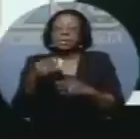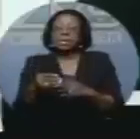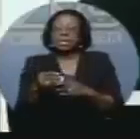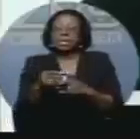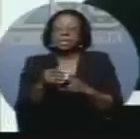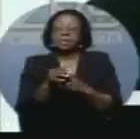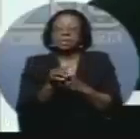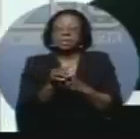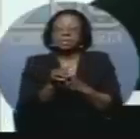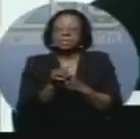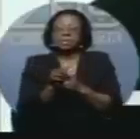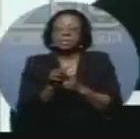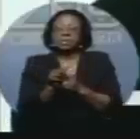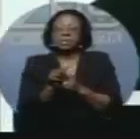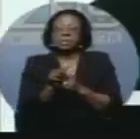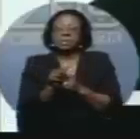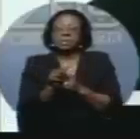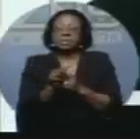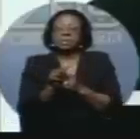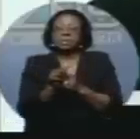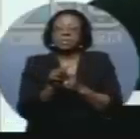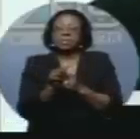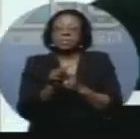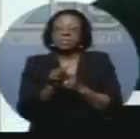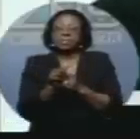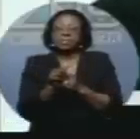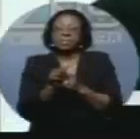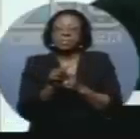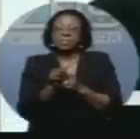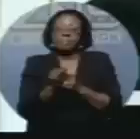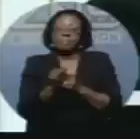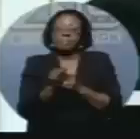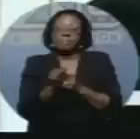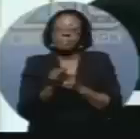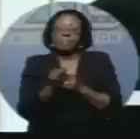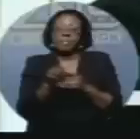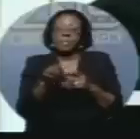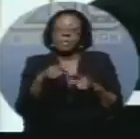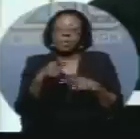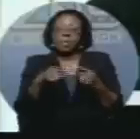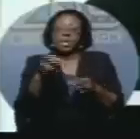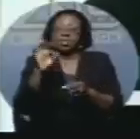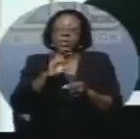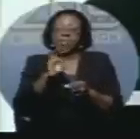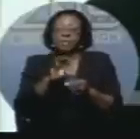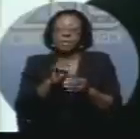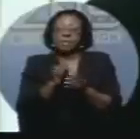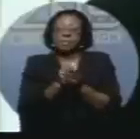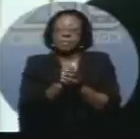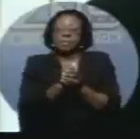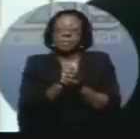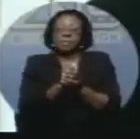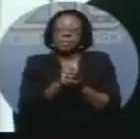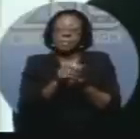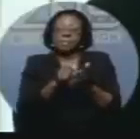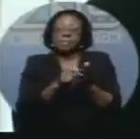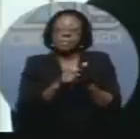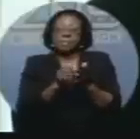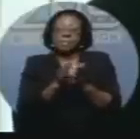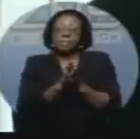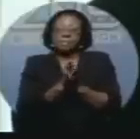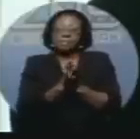become familiar with the names and faces of the church leaders. And I would recommend that church leaders and members take time